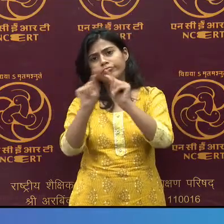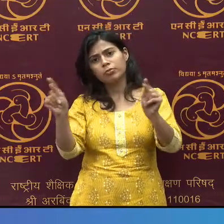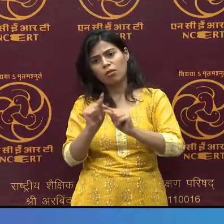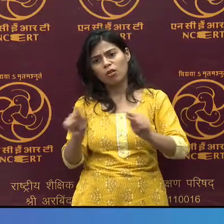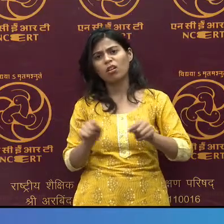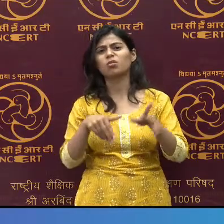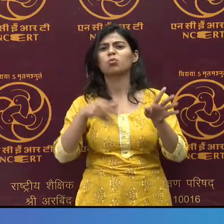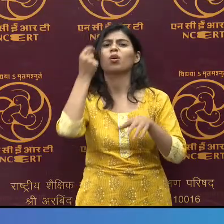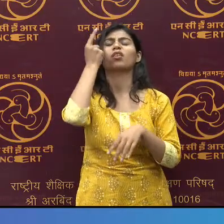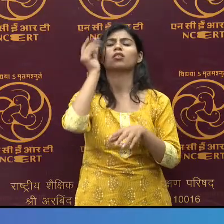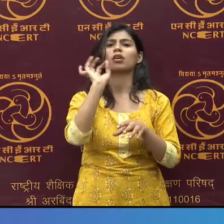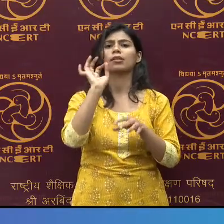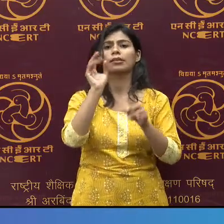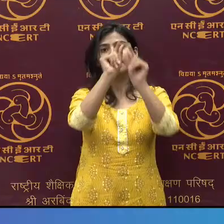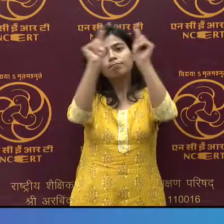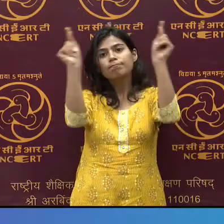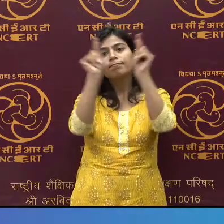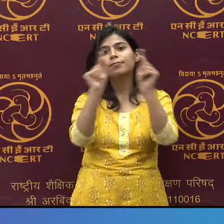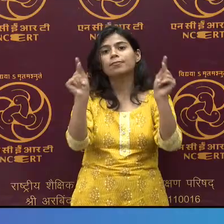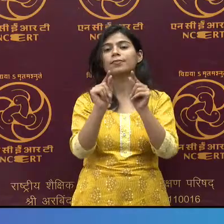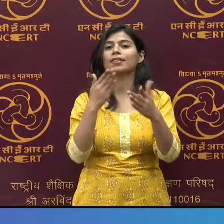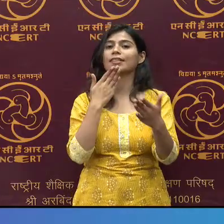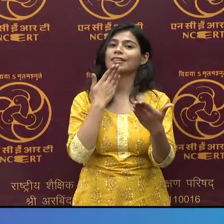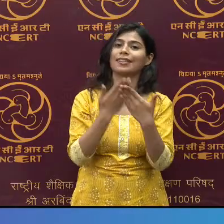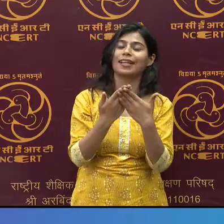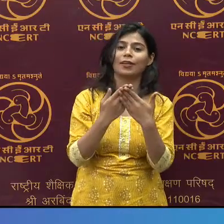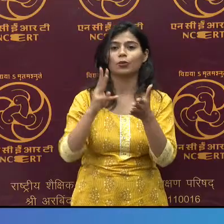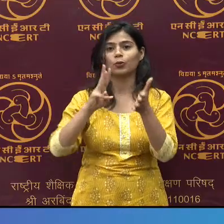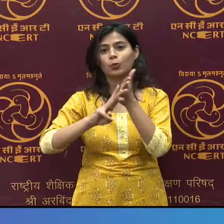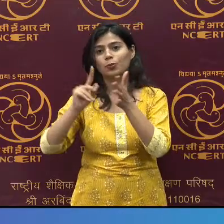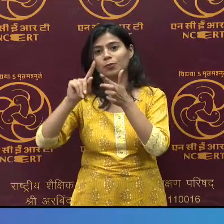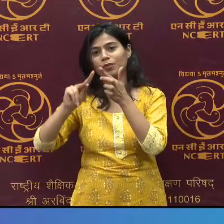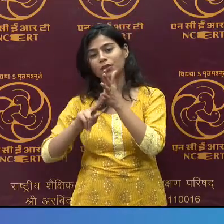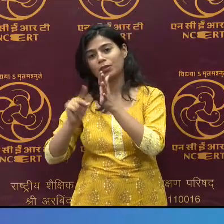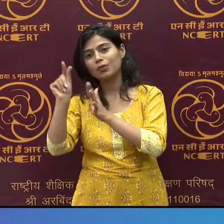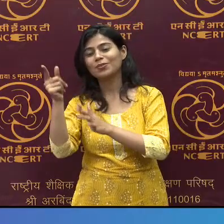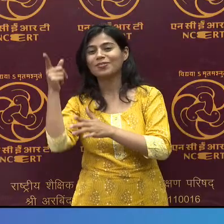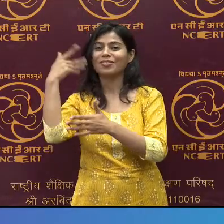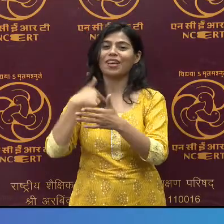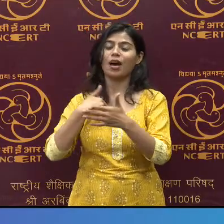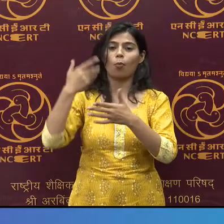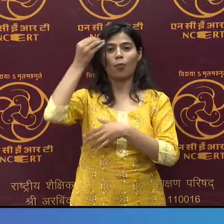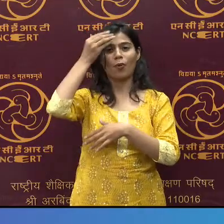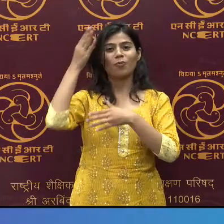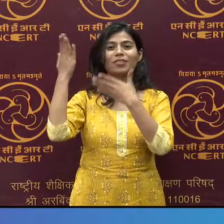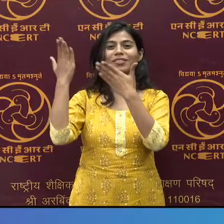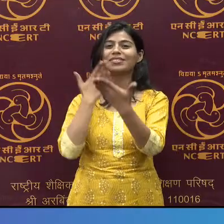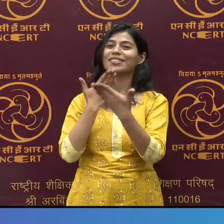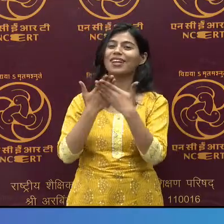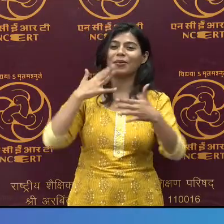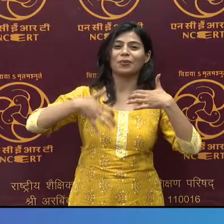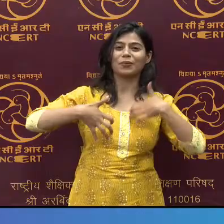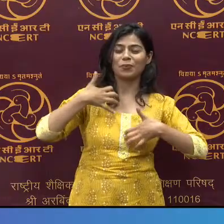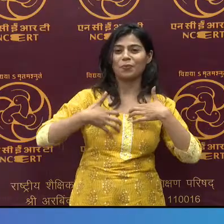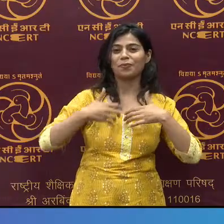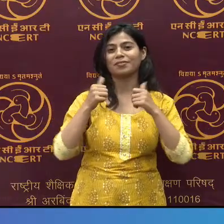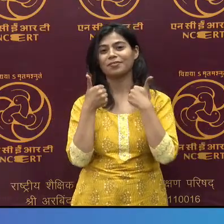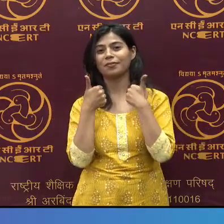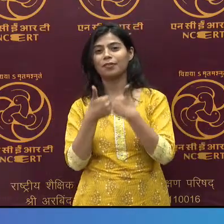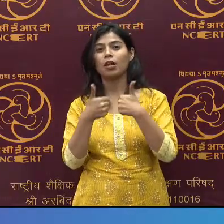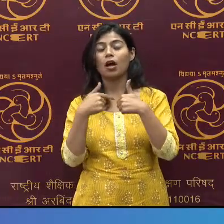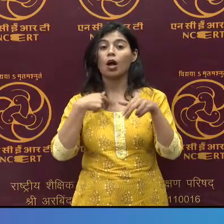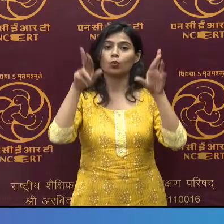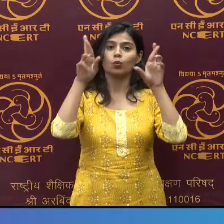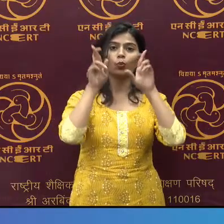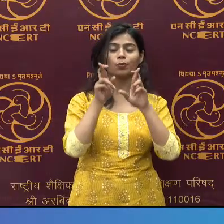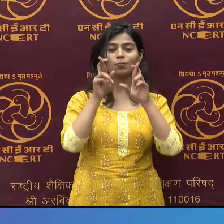we have come to the end of the session. Thank you so much, Meenu ma'am. It was very, very informative and I thoroughly enjoyed the lesson and I am hoping